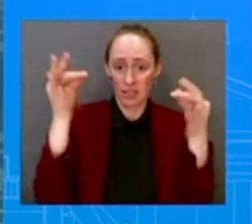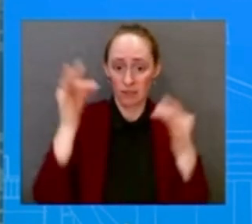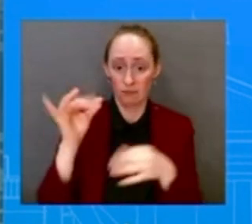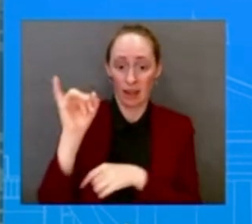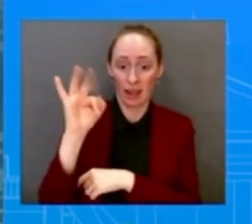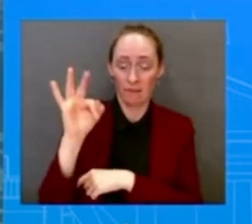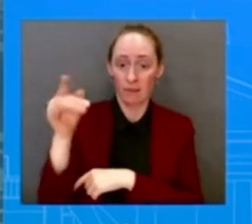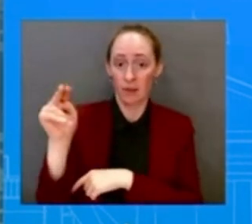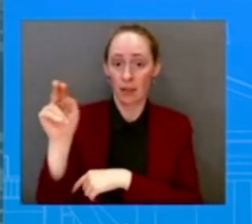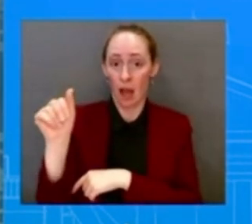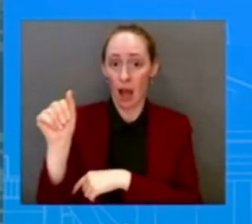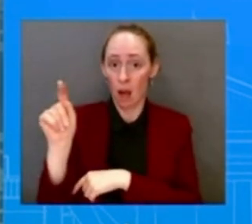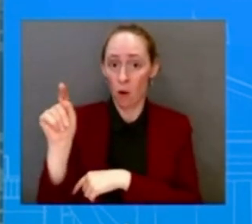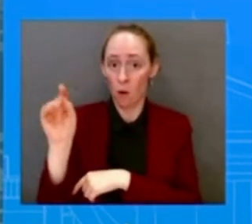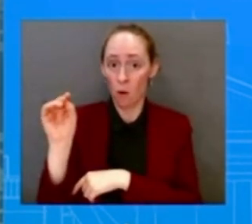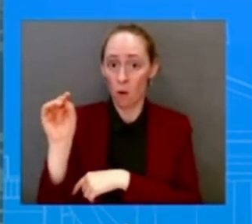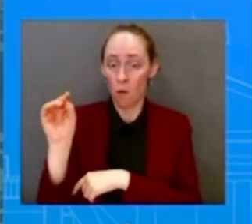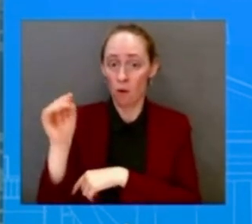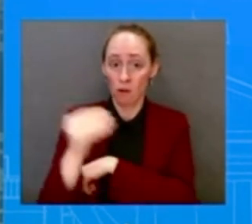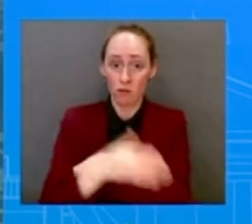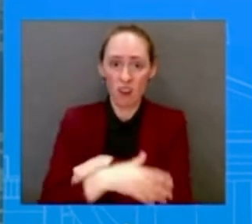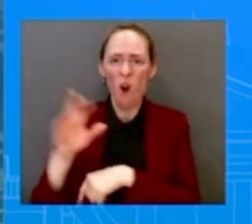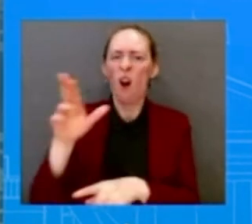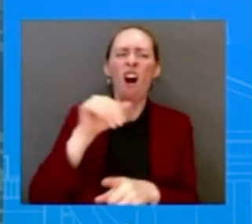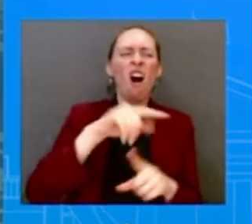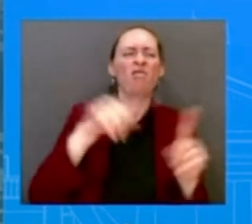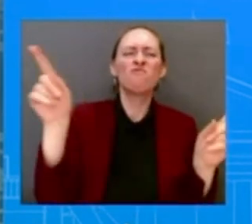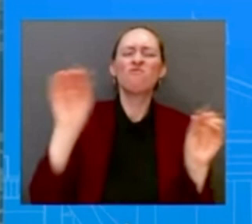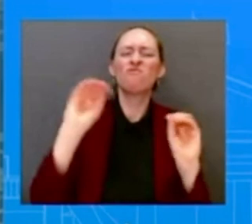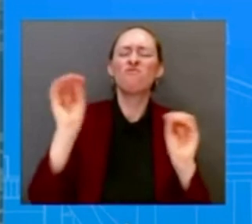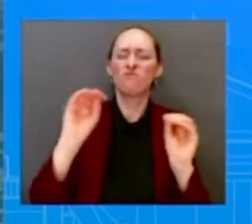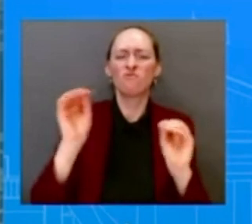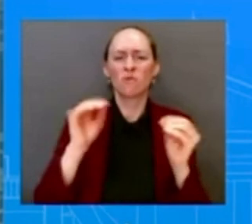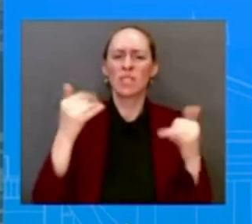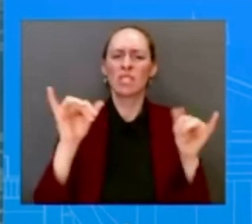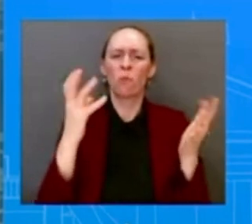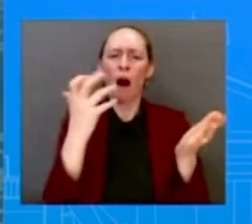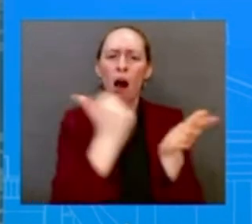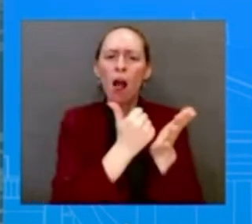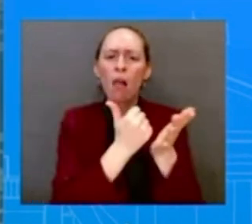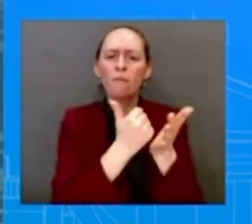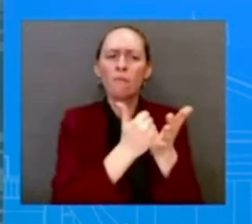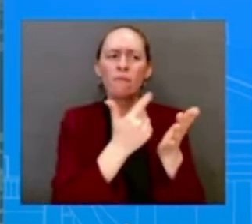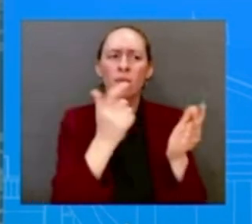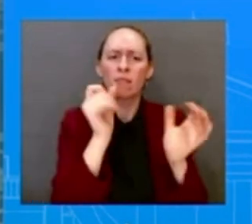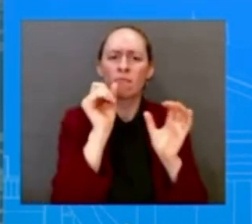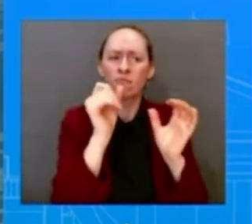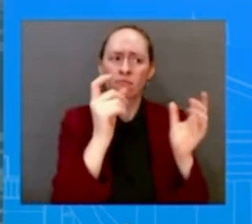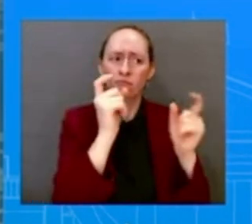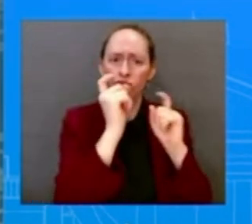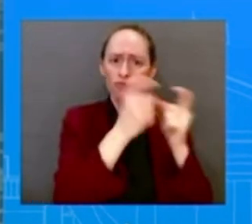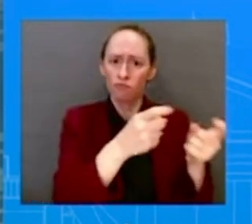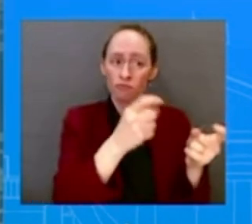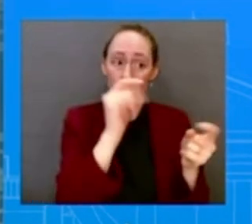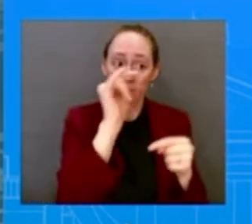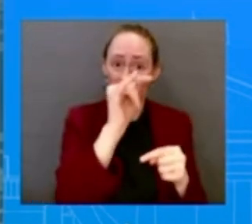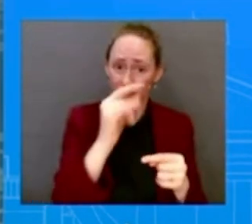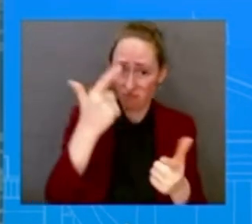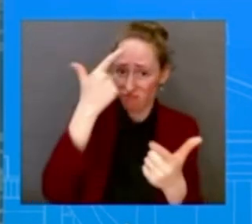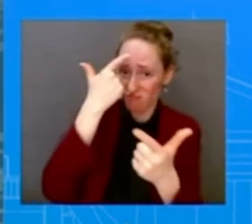aircraft to Ukraine, that's certainly their decision to make. And one would assume that if you're going to introduce a